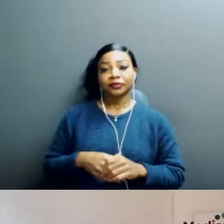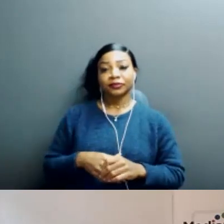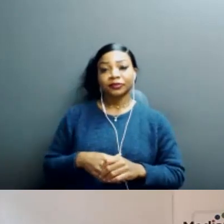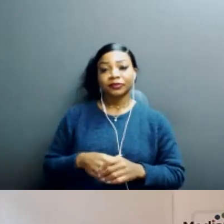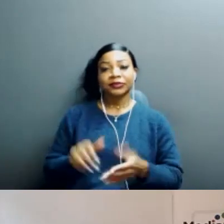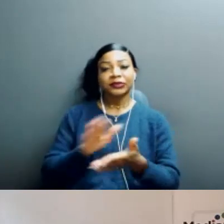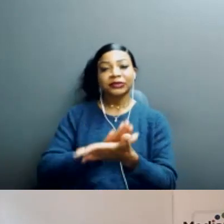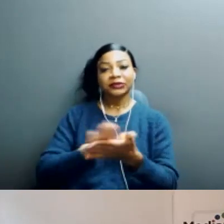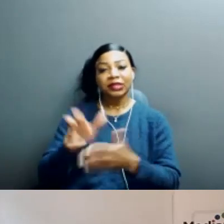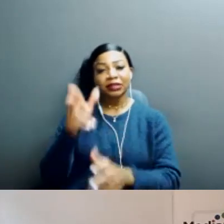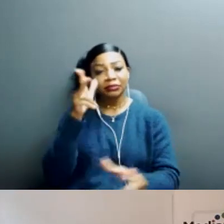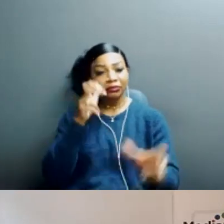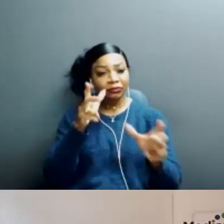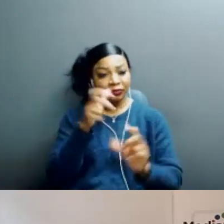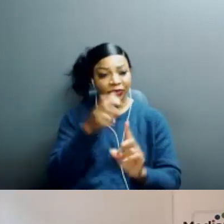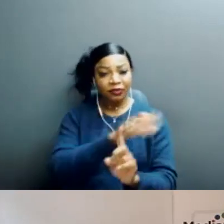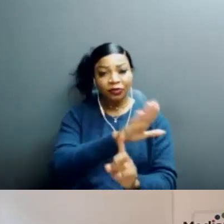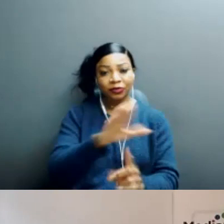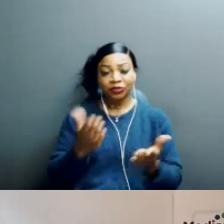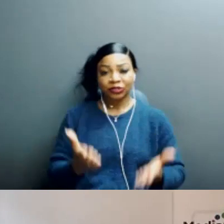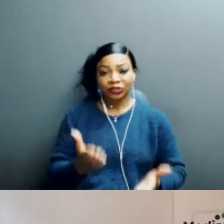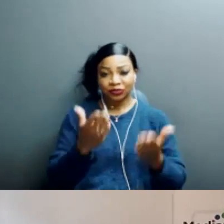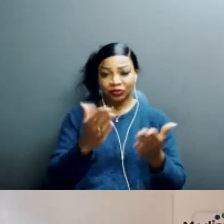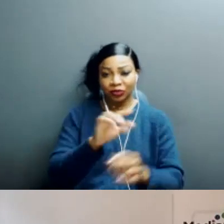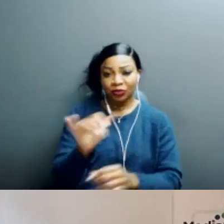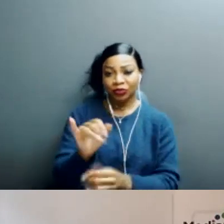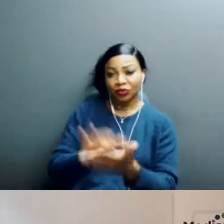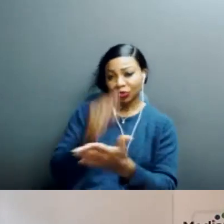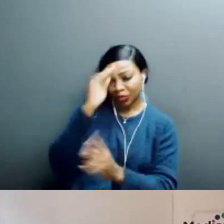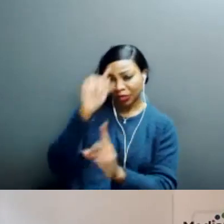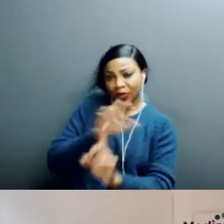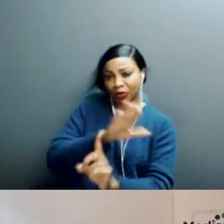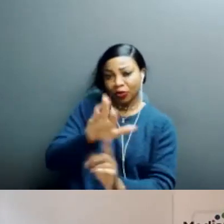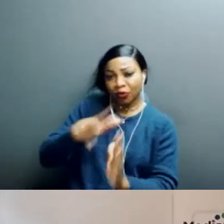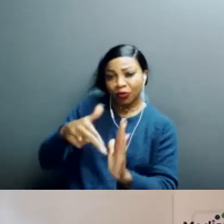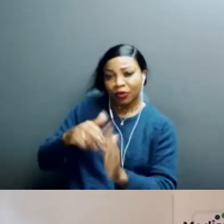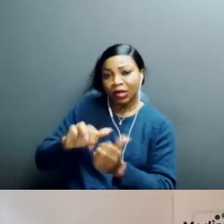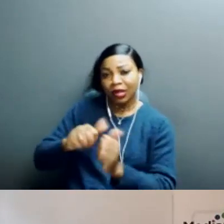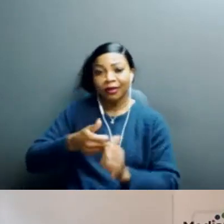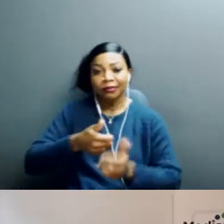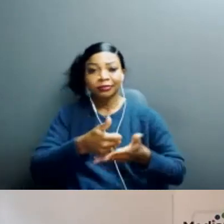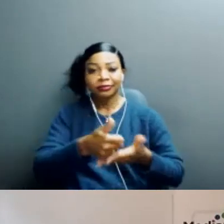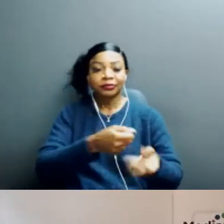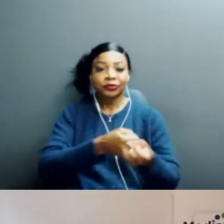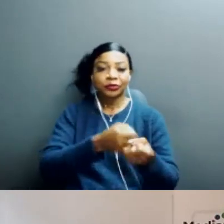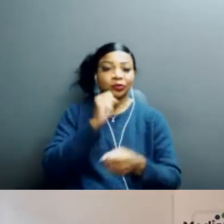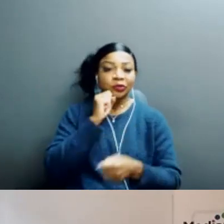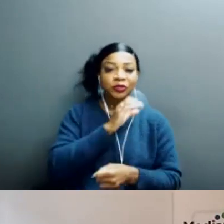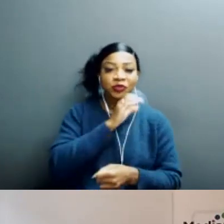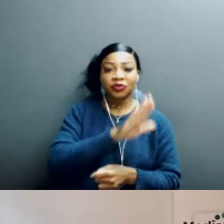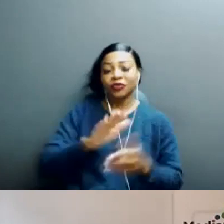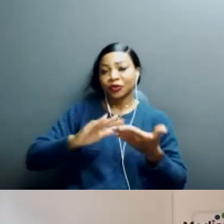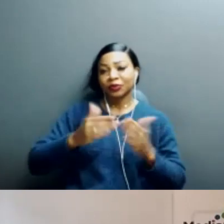hear everyone's suggestions and to learn of all the work that you ladies are doing uh to help seniors in the community I really love seeing and hearing about that